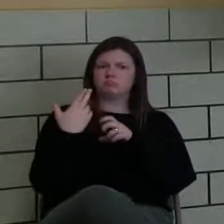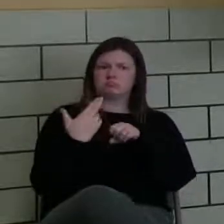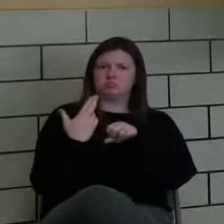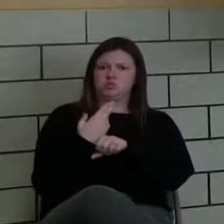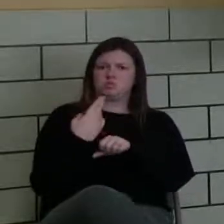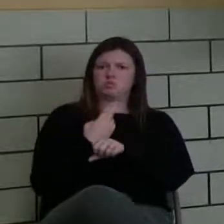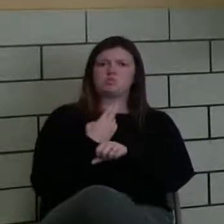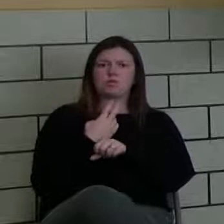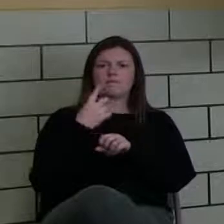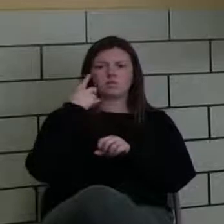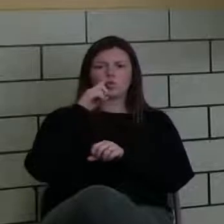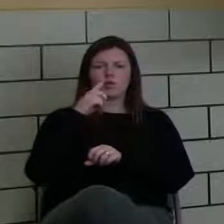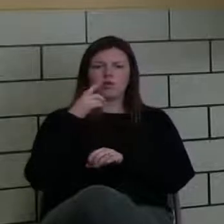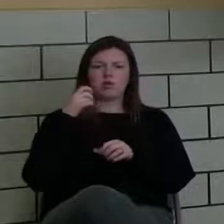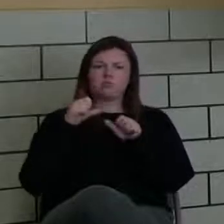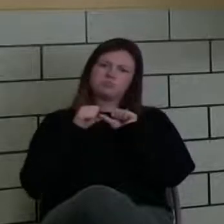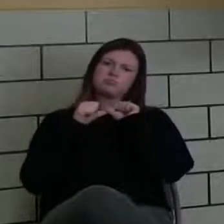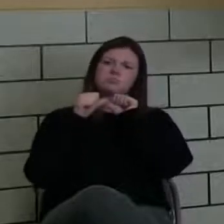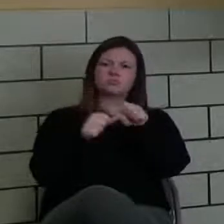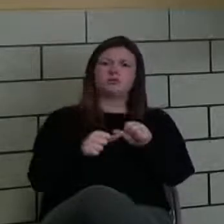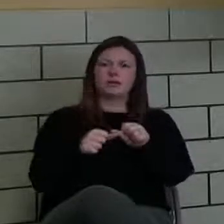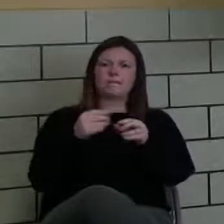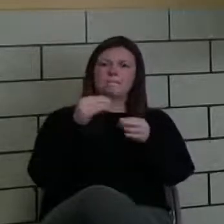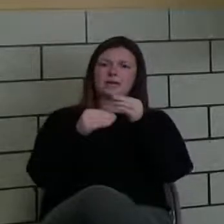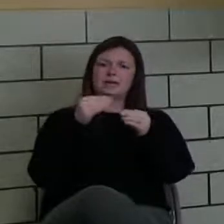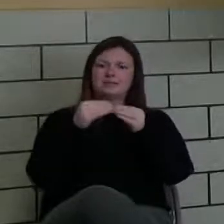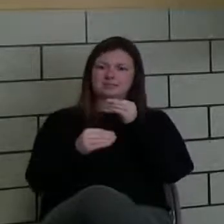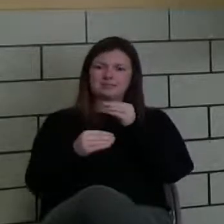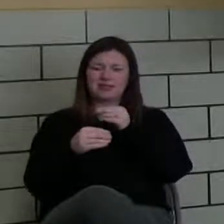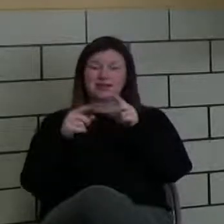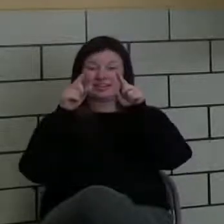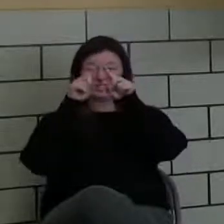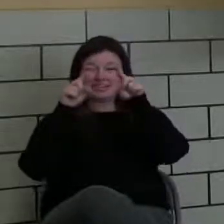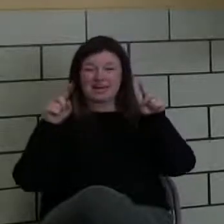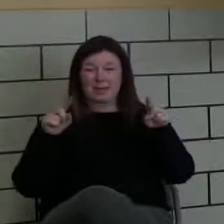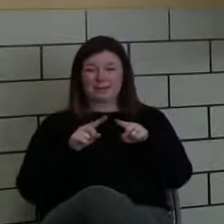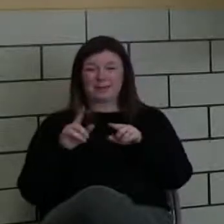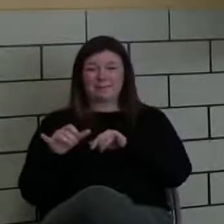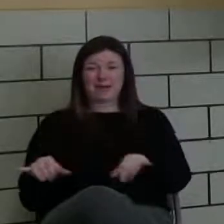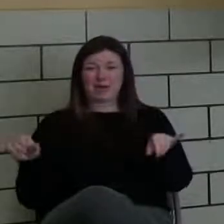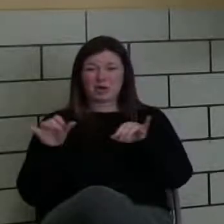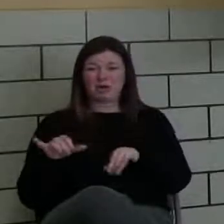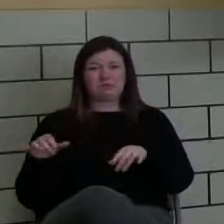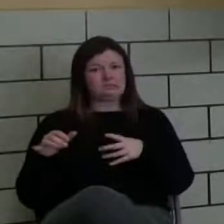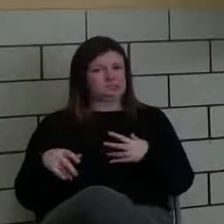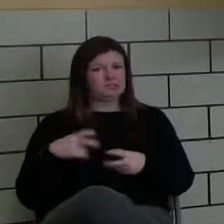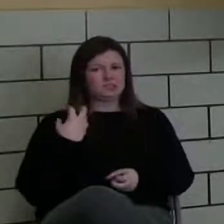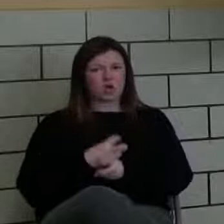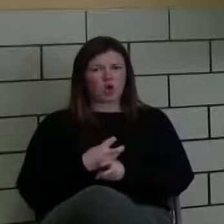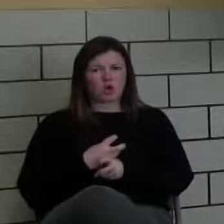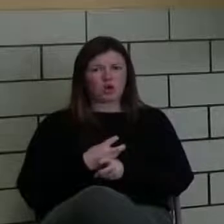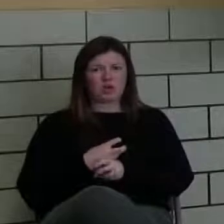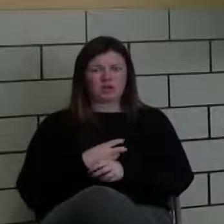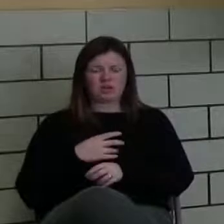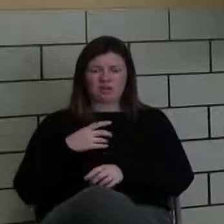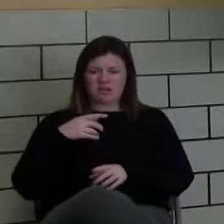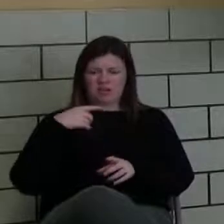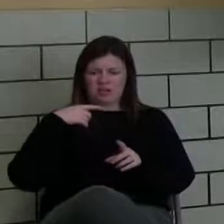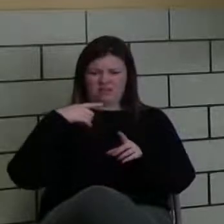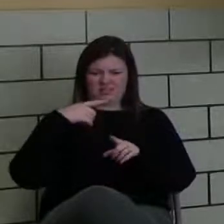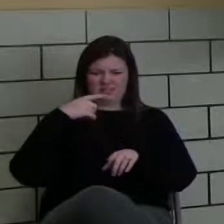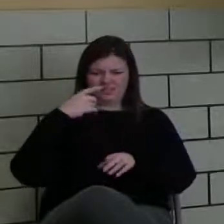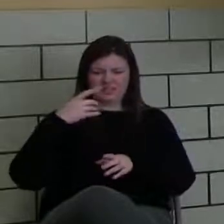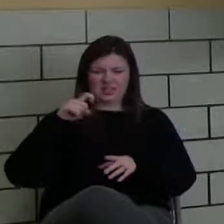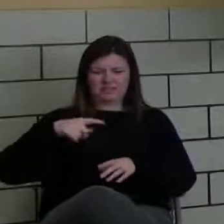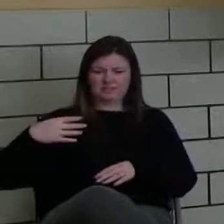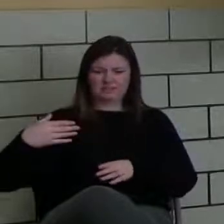concrete in a diamond pattern, that can be very challenging. You're cutting horizontally across a diamond pattern. To come back and match